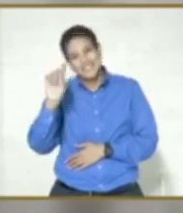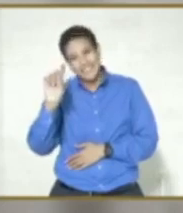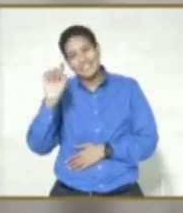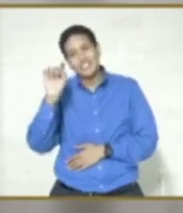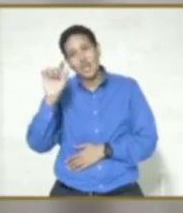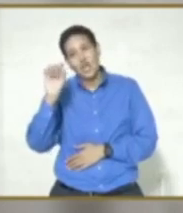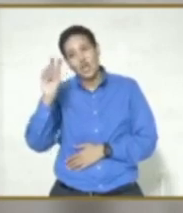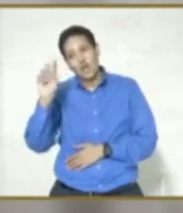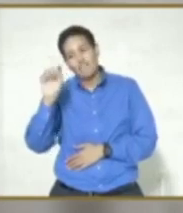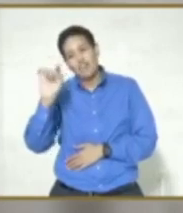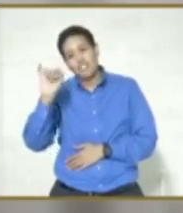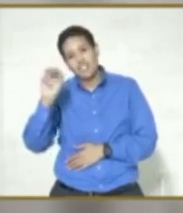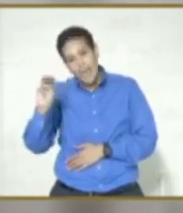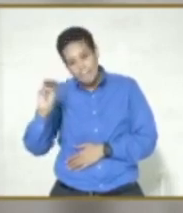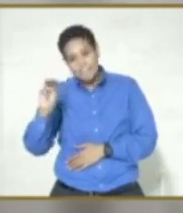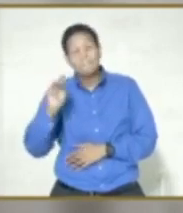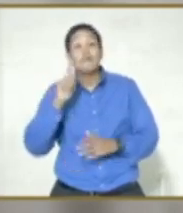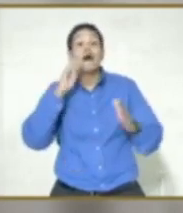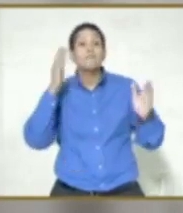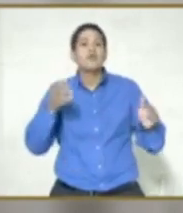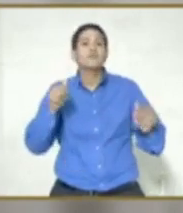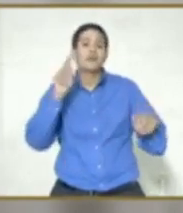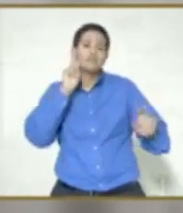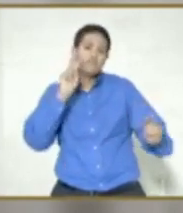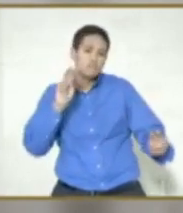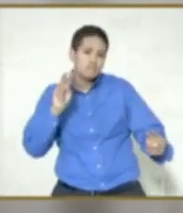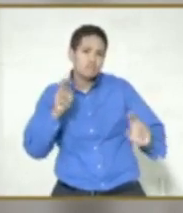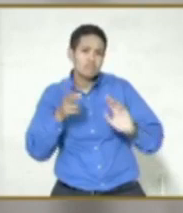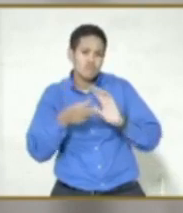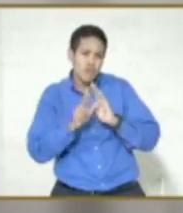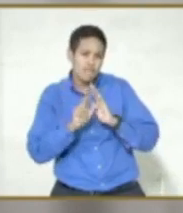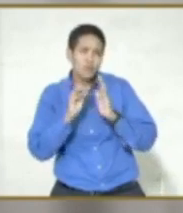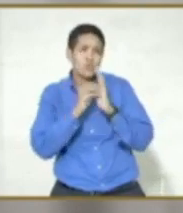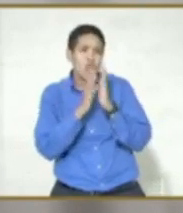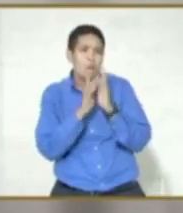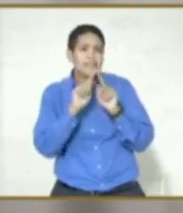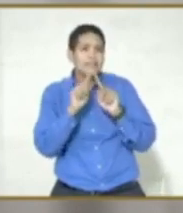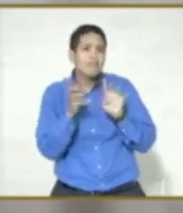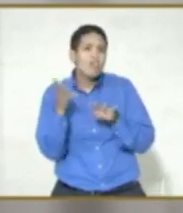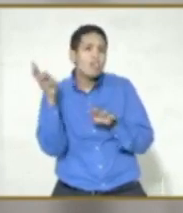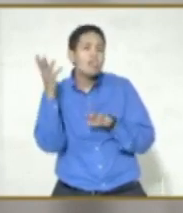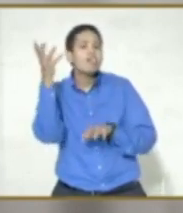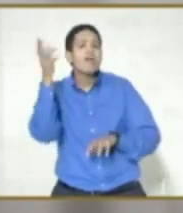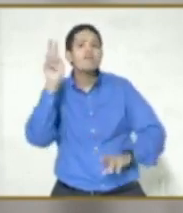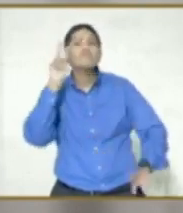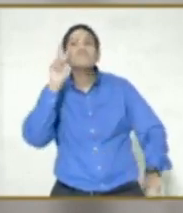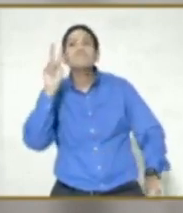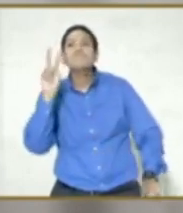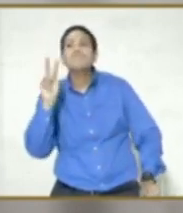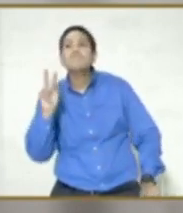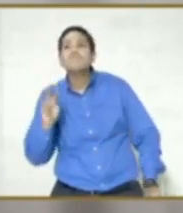www.mlgcd.gov.jm, and persons are able to review the documents and postings that have taken place.